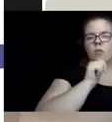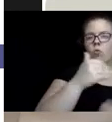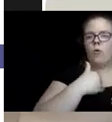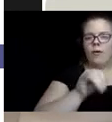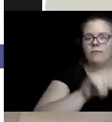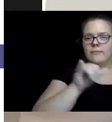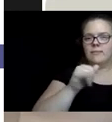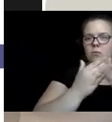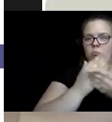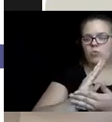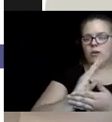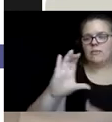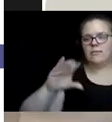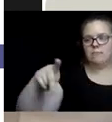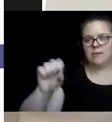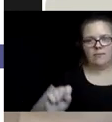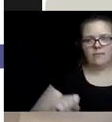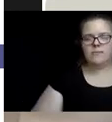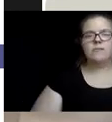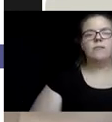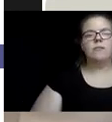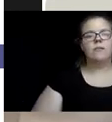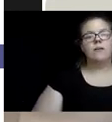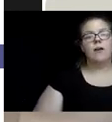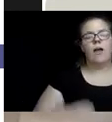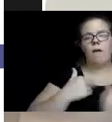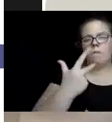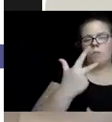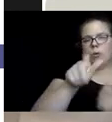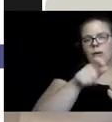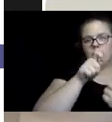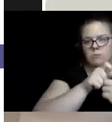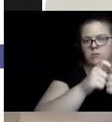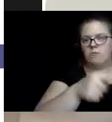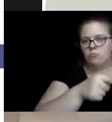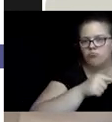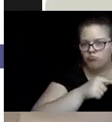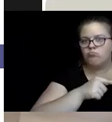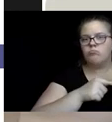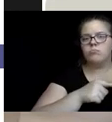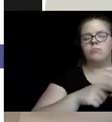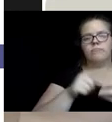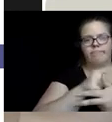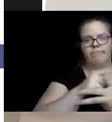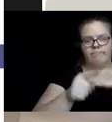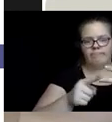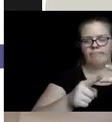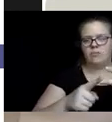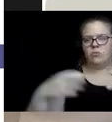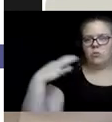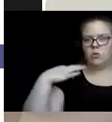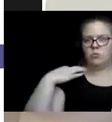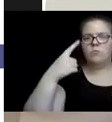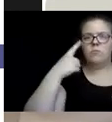as child protective services. There are these 3 specific criteria required to be eligible for those